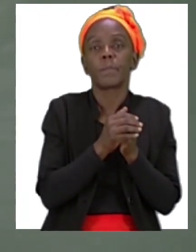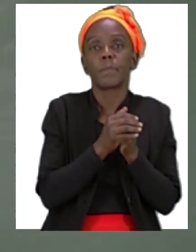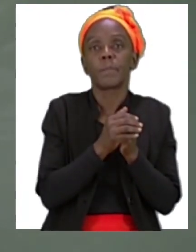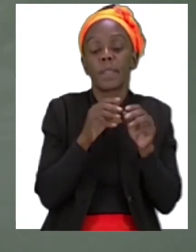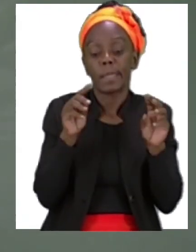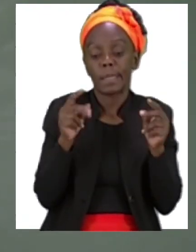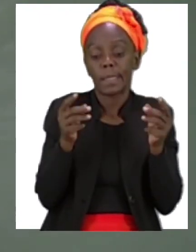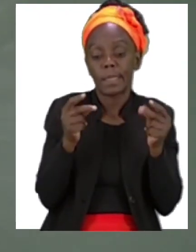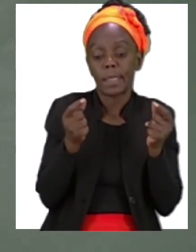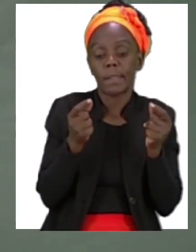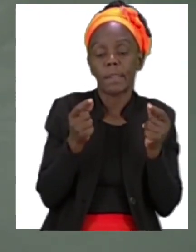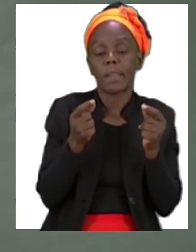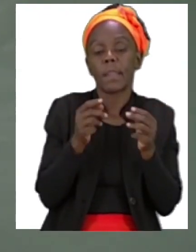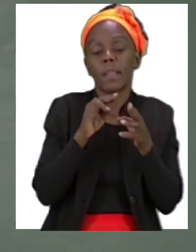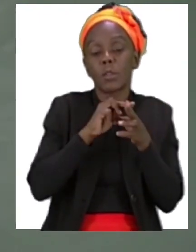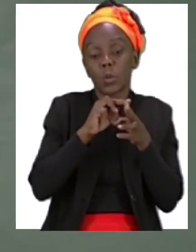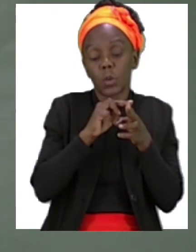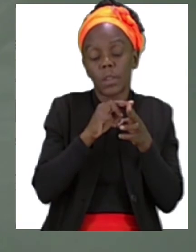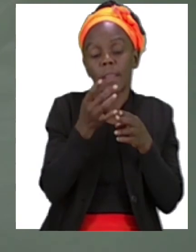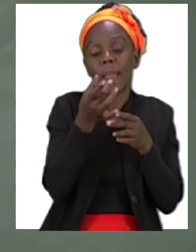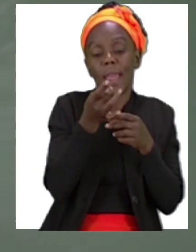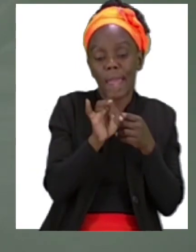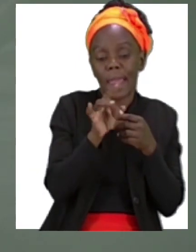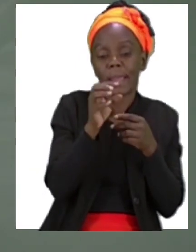our $80.